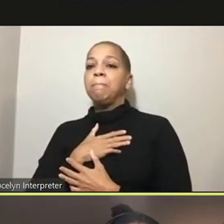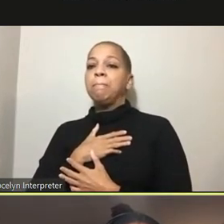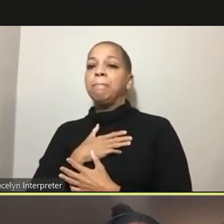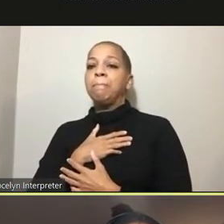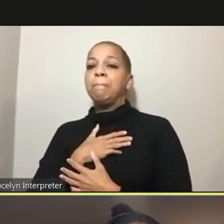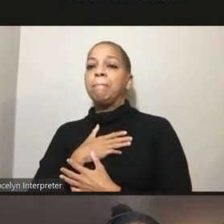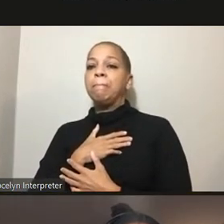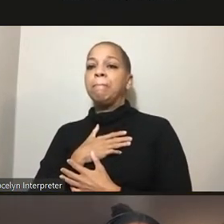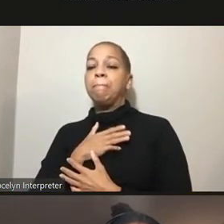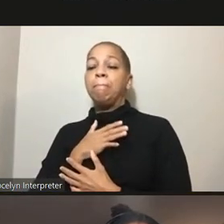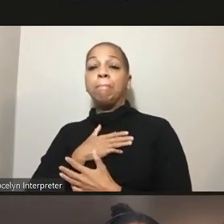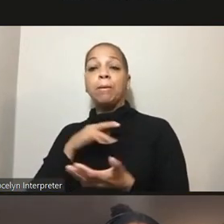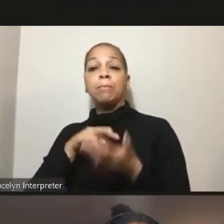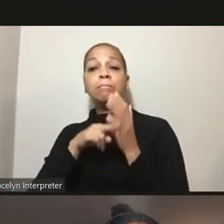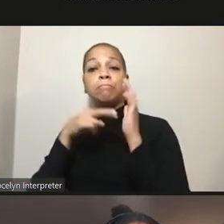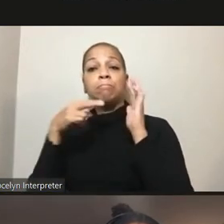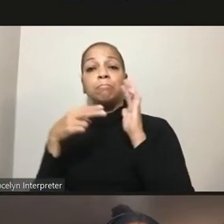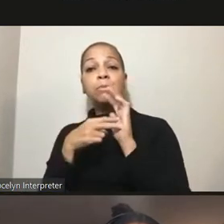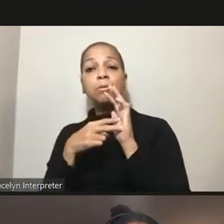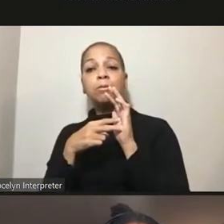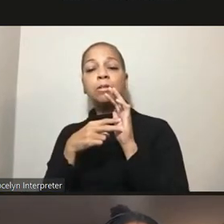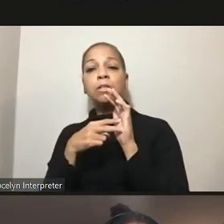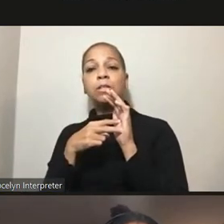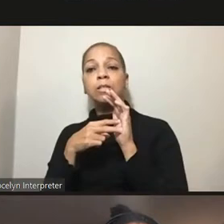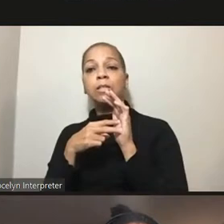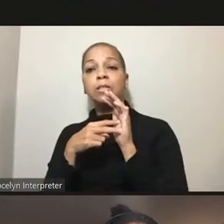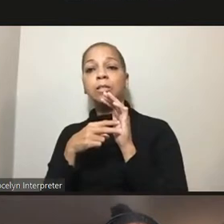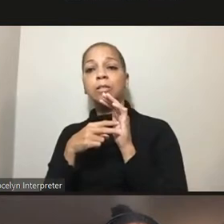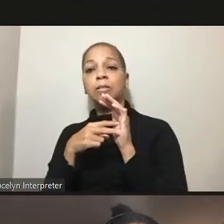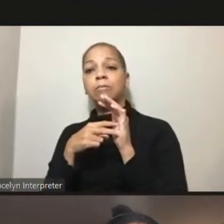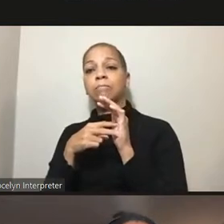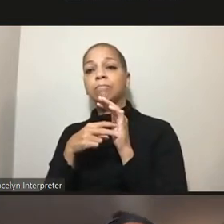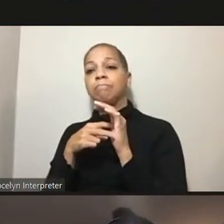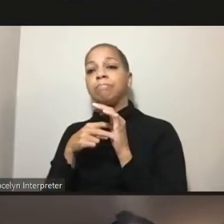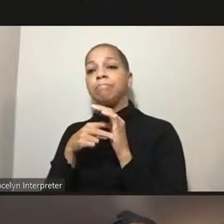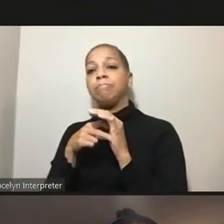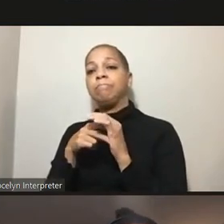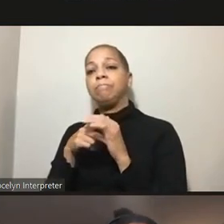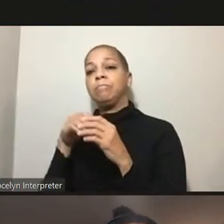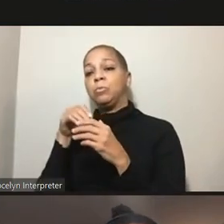my whole intended purpose of engaging in Cleveland was to first engage with Ms. Rice.